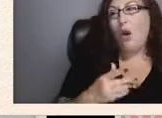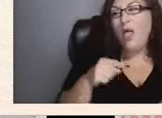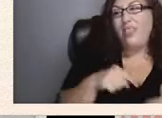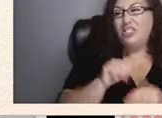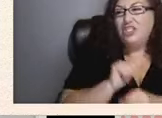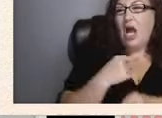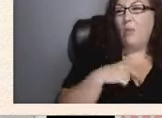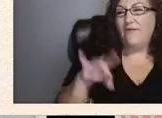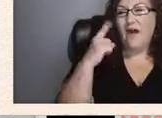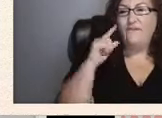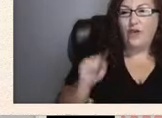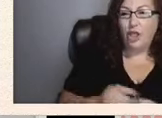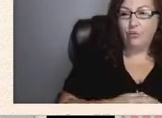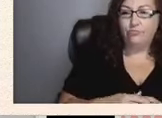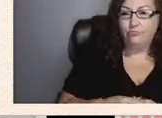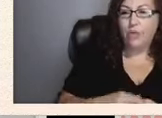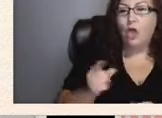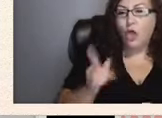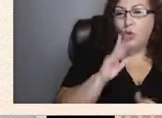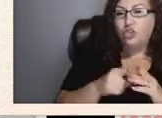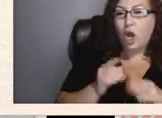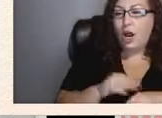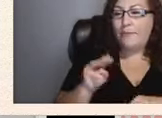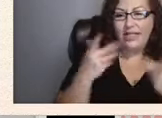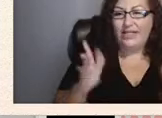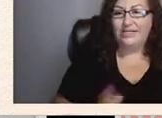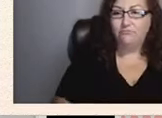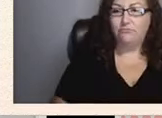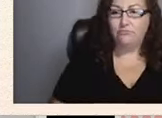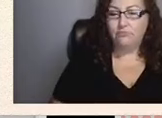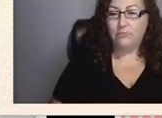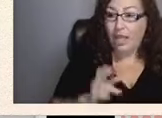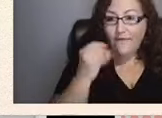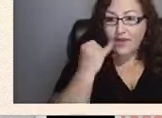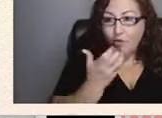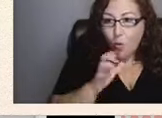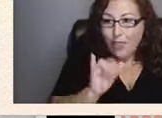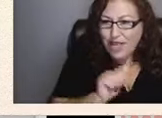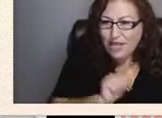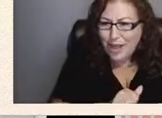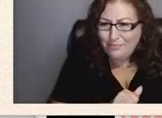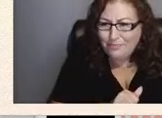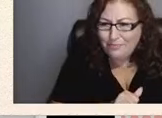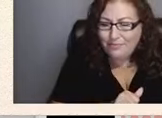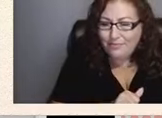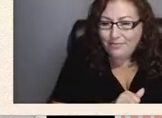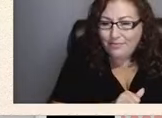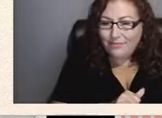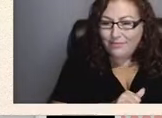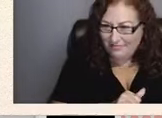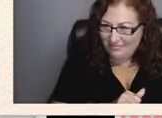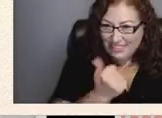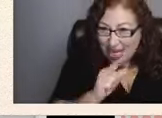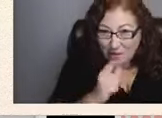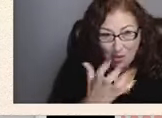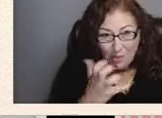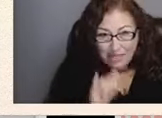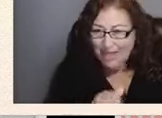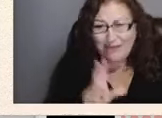you, and you're going to start on Monday, and that's it? Even if you don't want that job, does anybody want that?